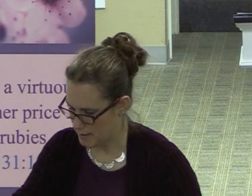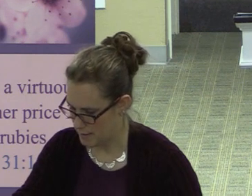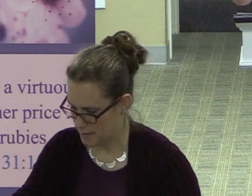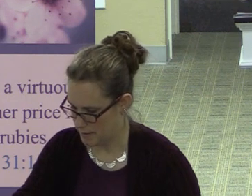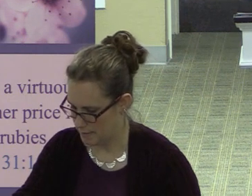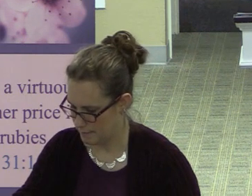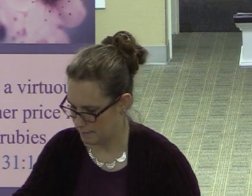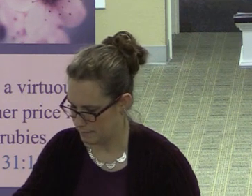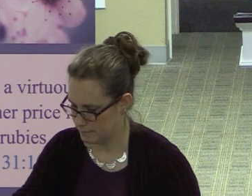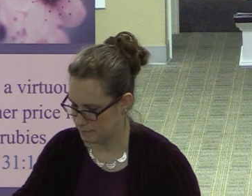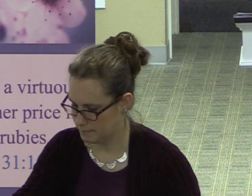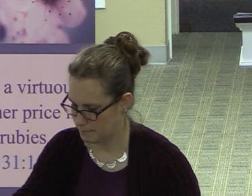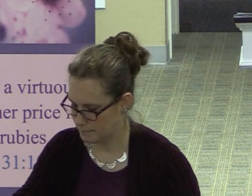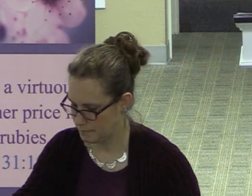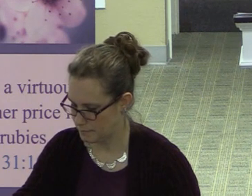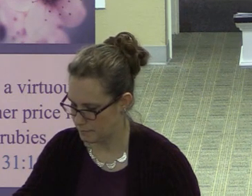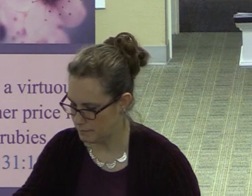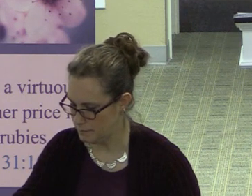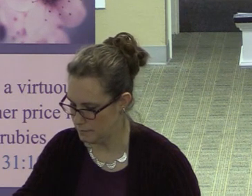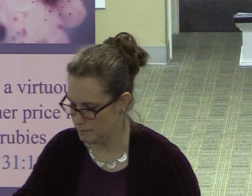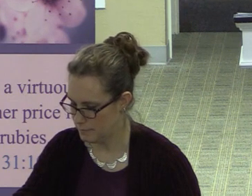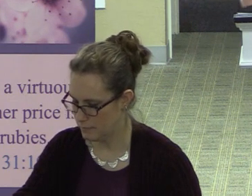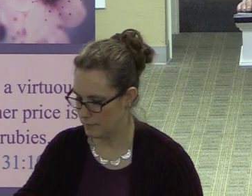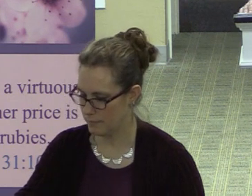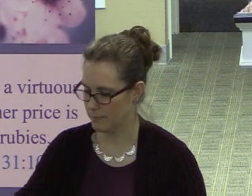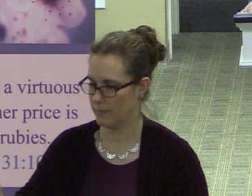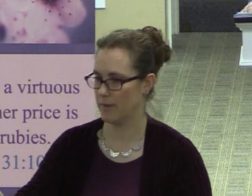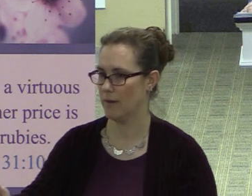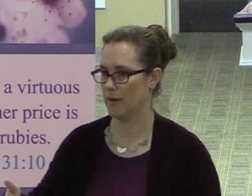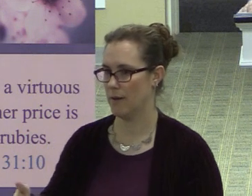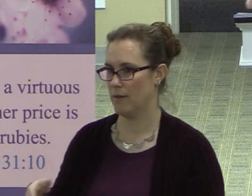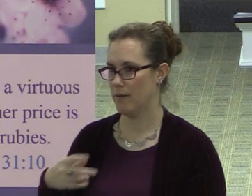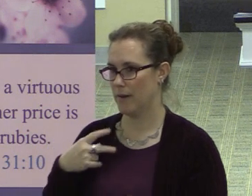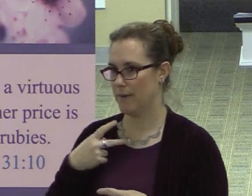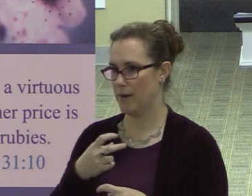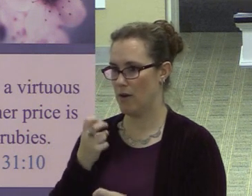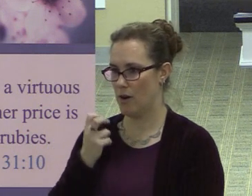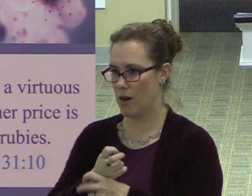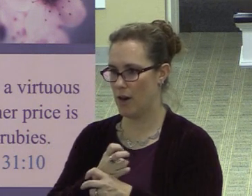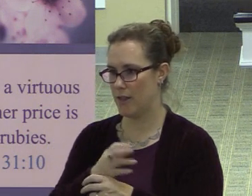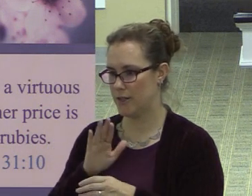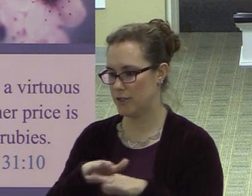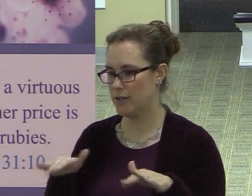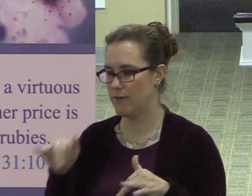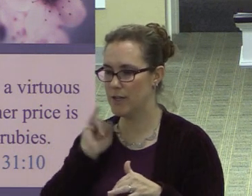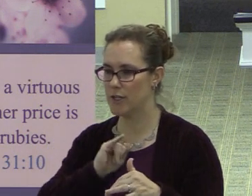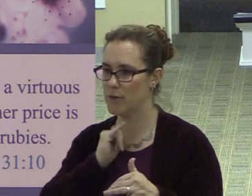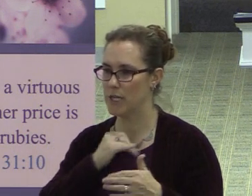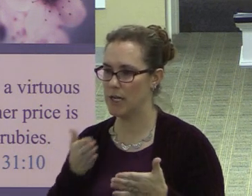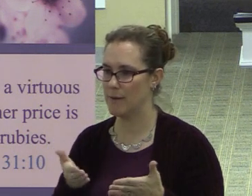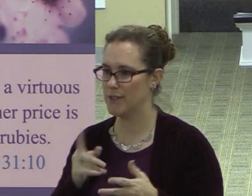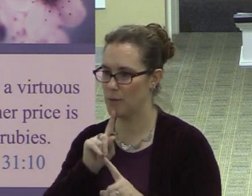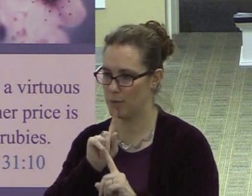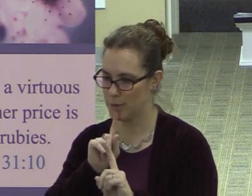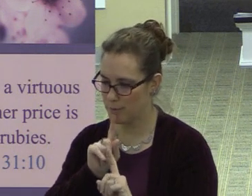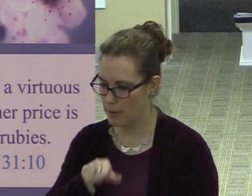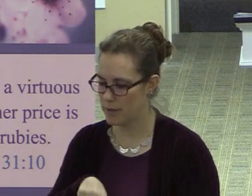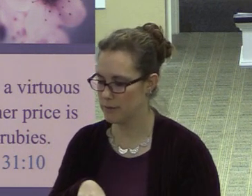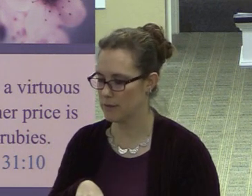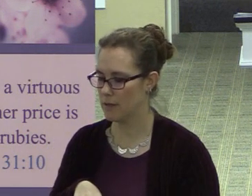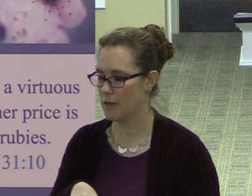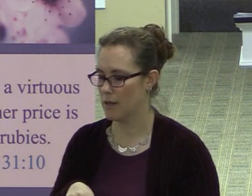of Egypt?" And we come down hard on the children of Israel here because of the response, even though they had seen, and I'll address this